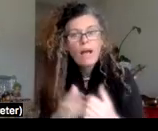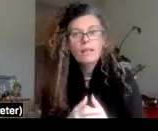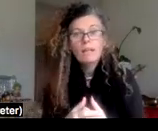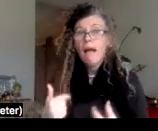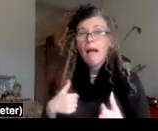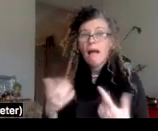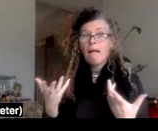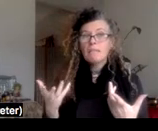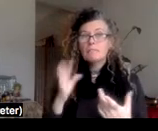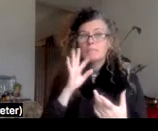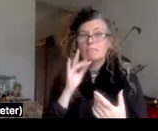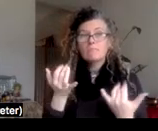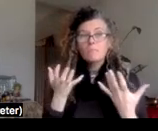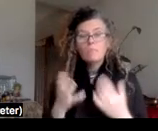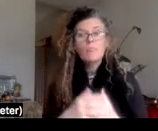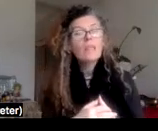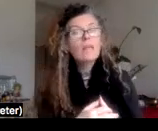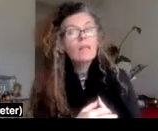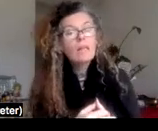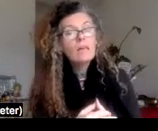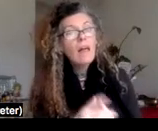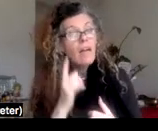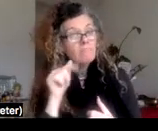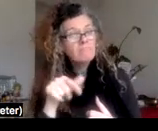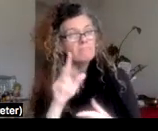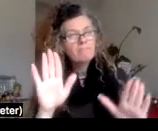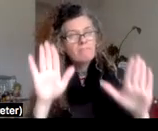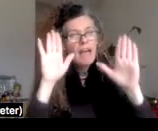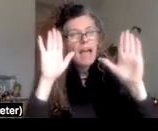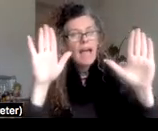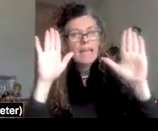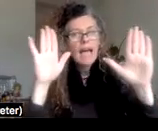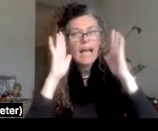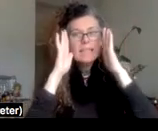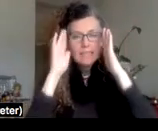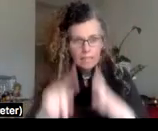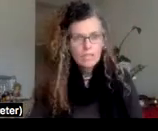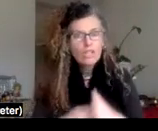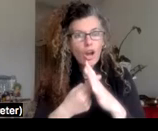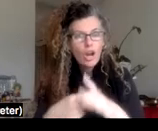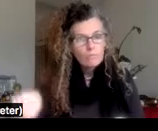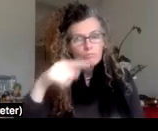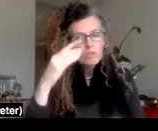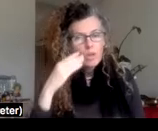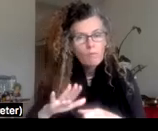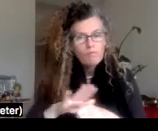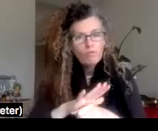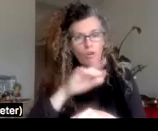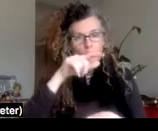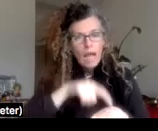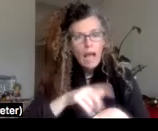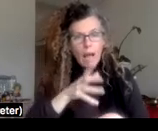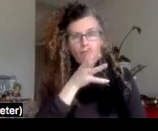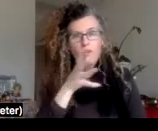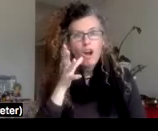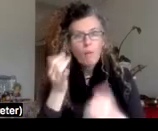about. Go on. Yeah, well, I think this is a fantastic start. And as you guys know, I'm a full-time farmer these days, and it